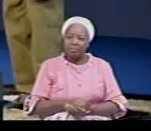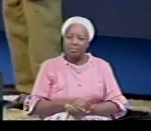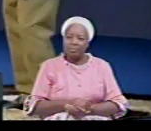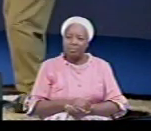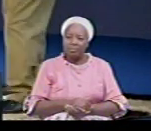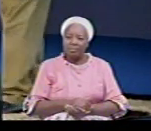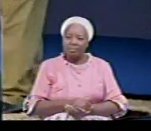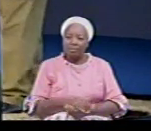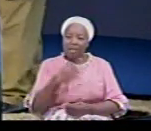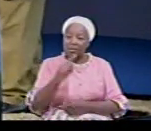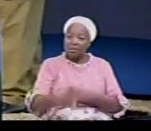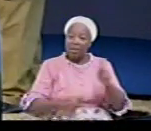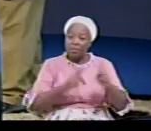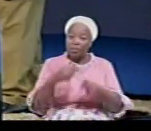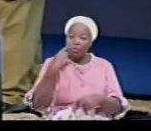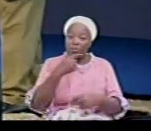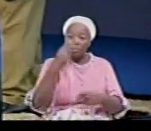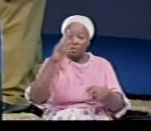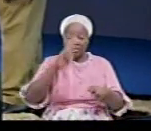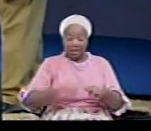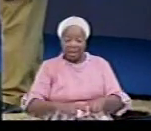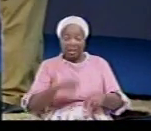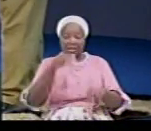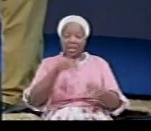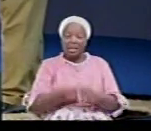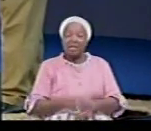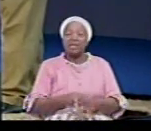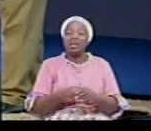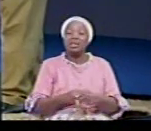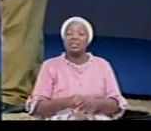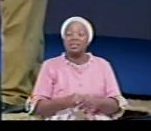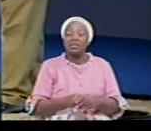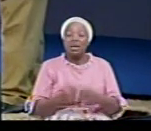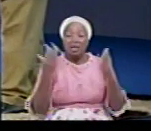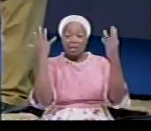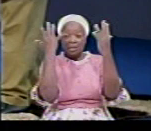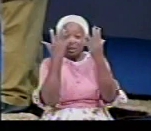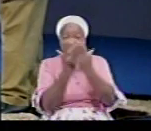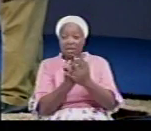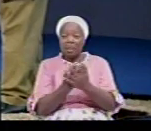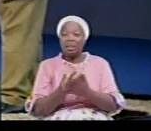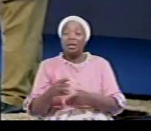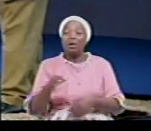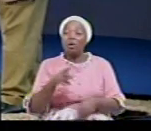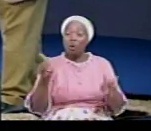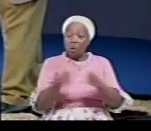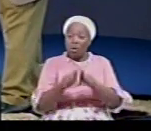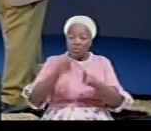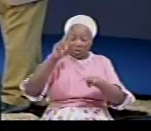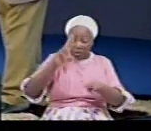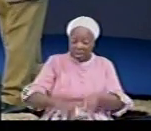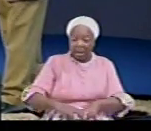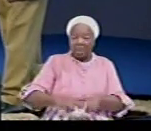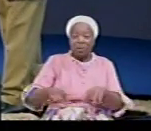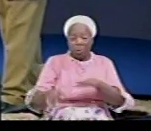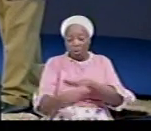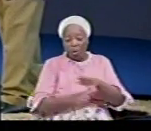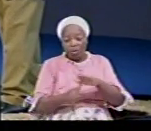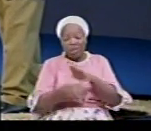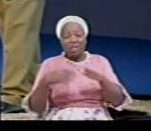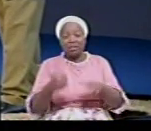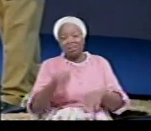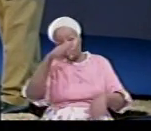The people that search in darkness, they also search under the shadow of